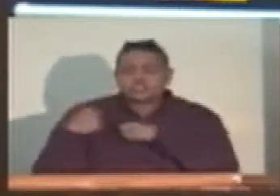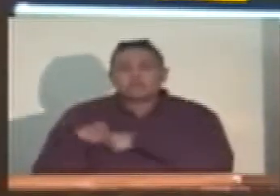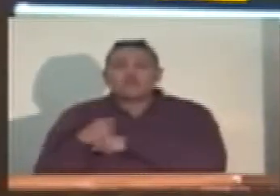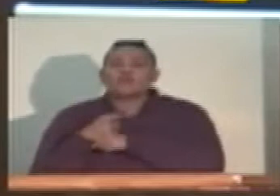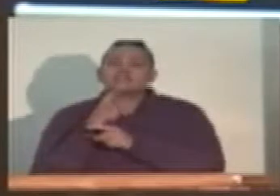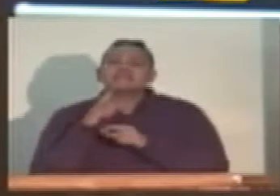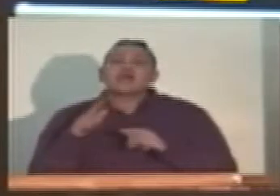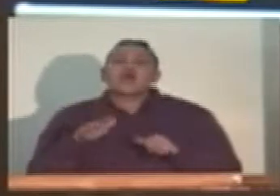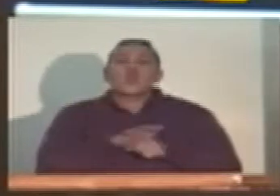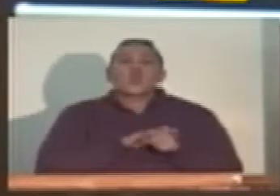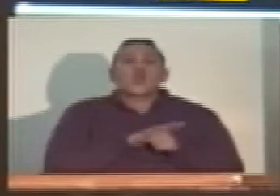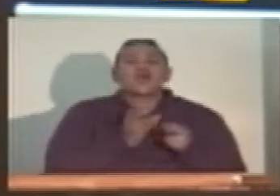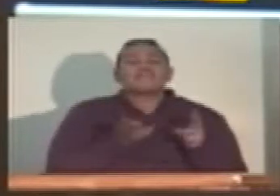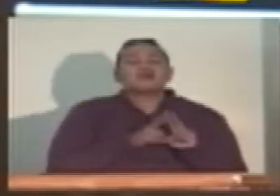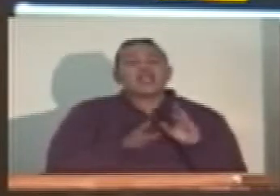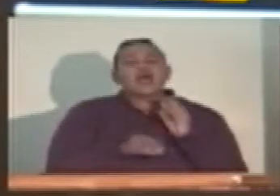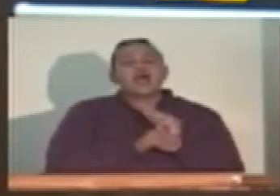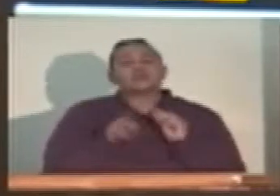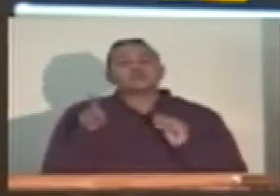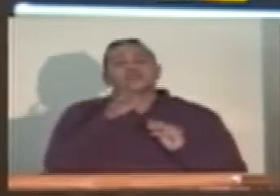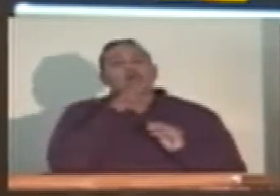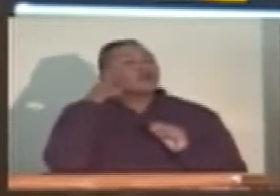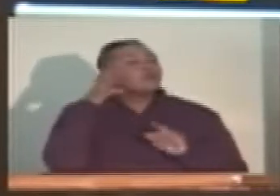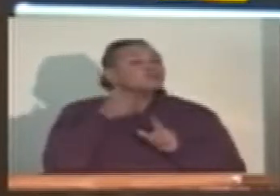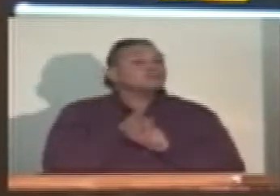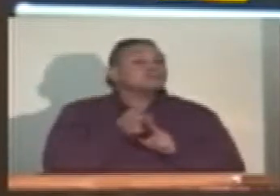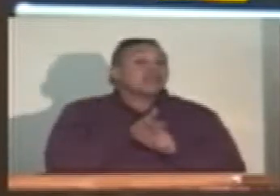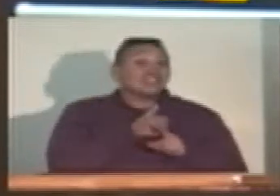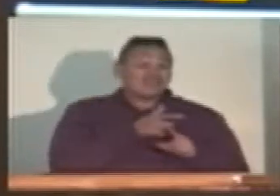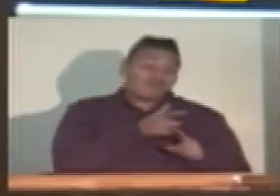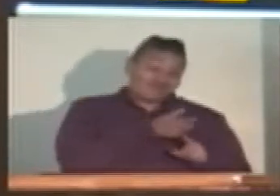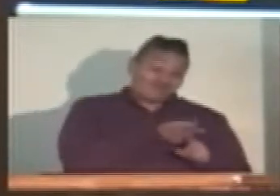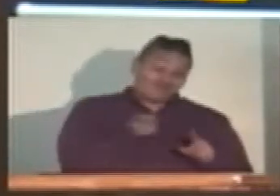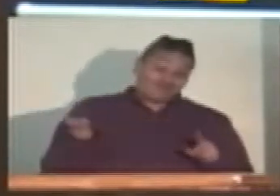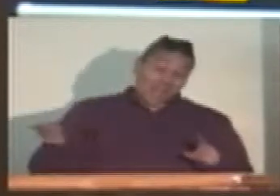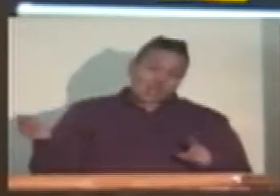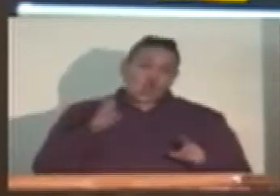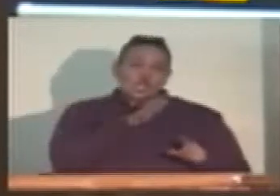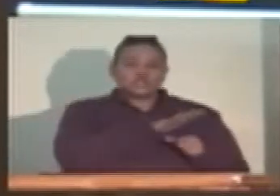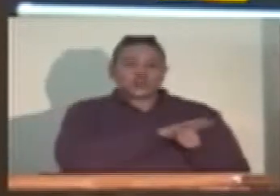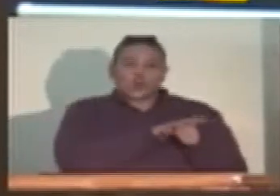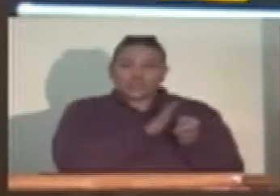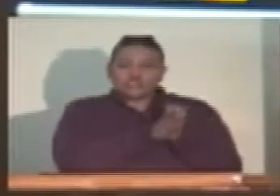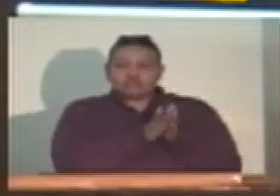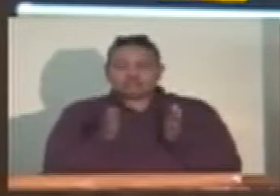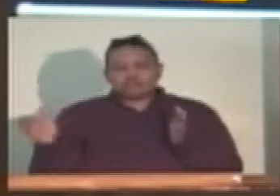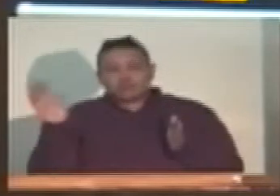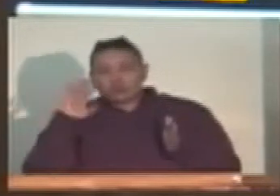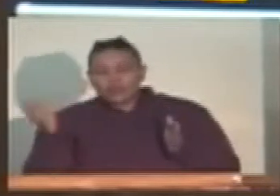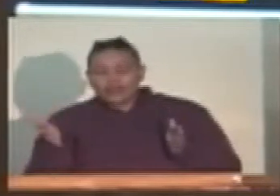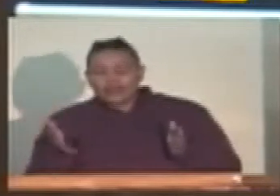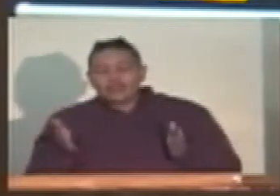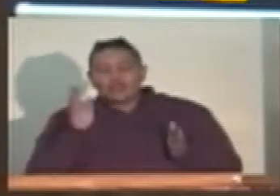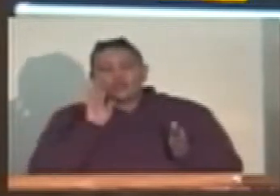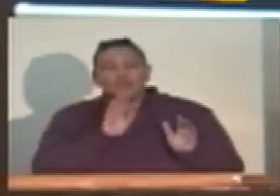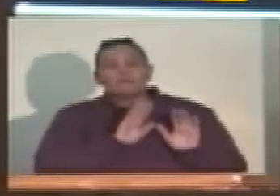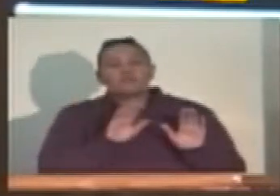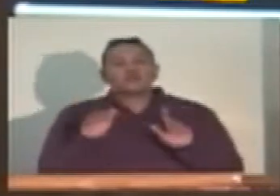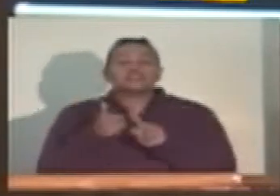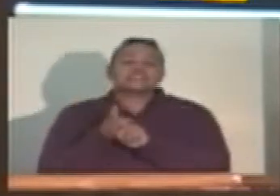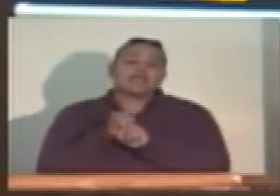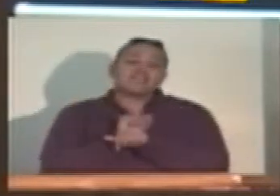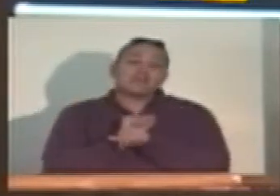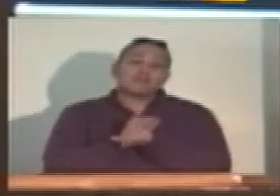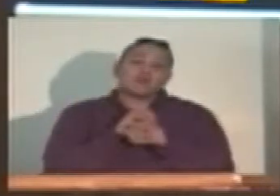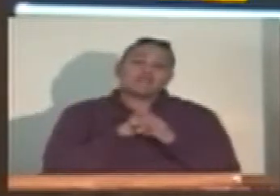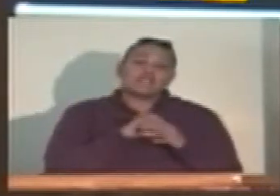and local value added to the agricultural industry at all its locations. It will boost employment in